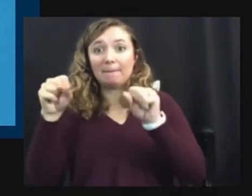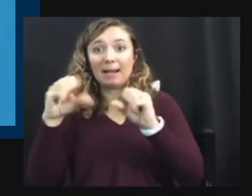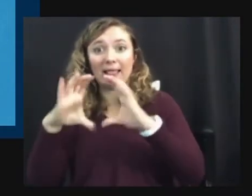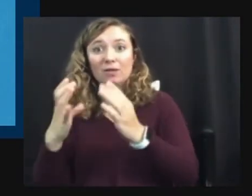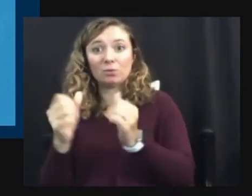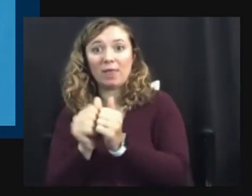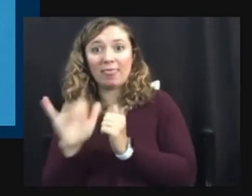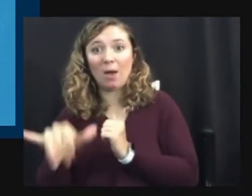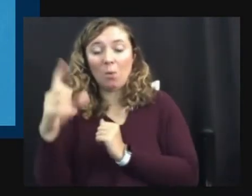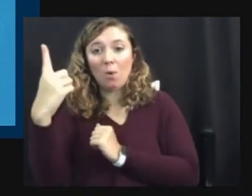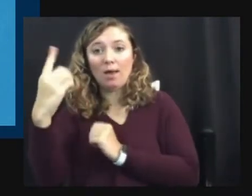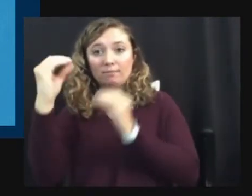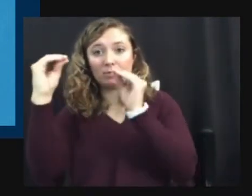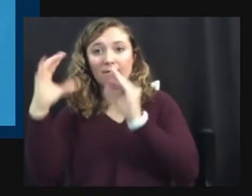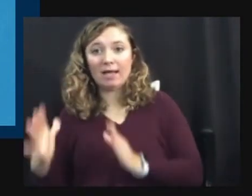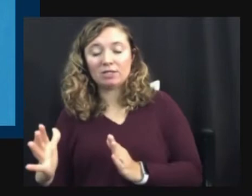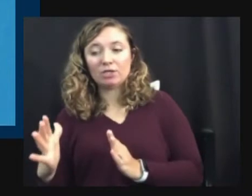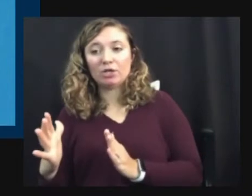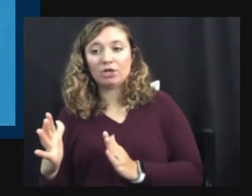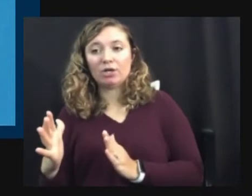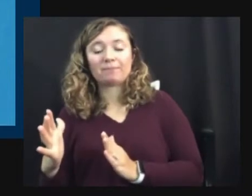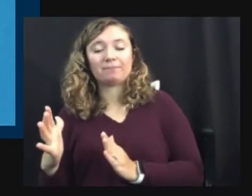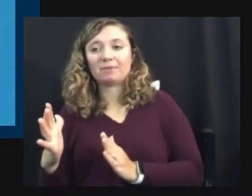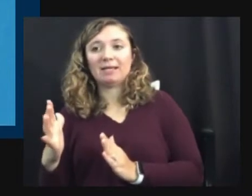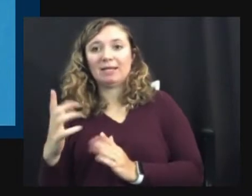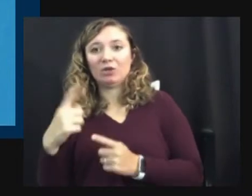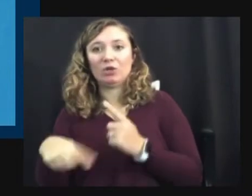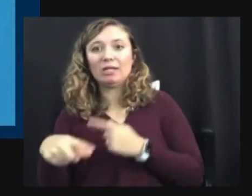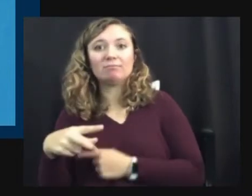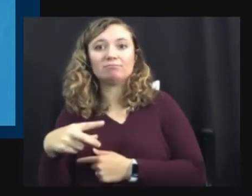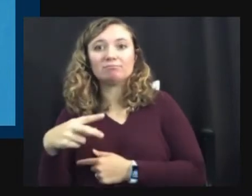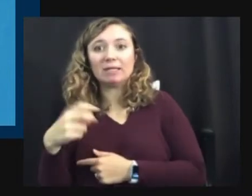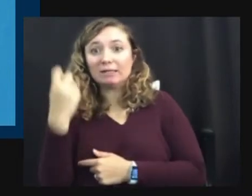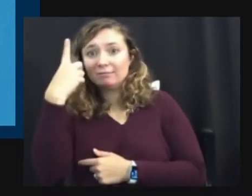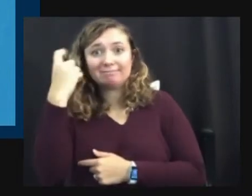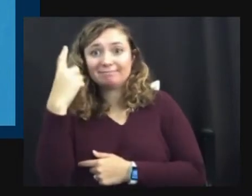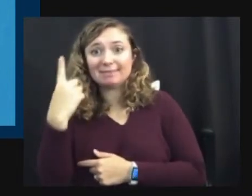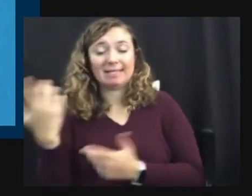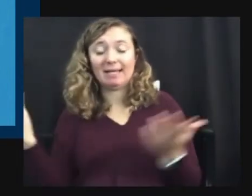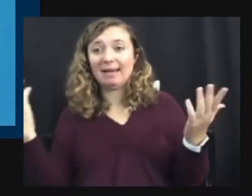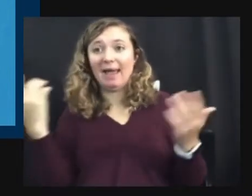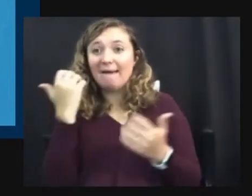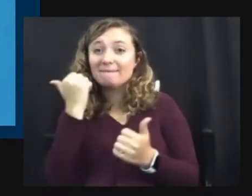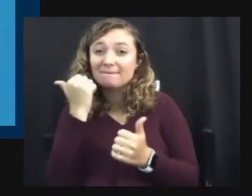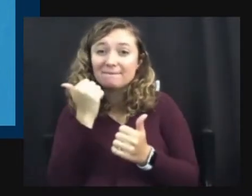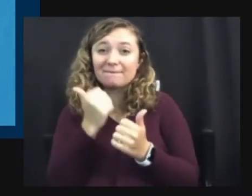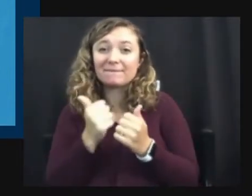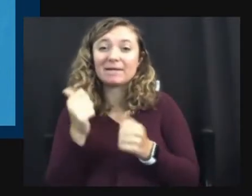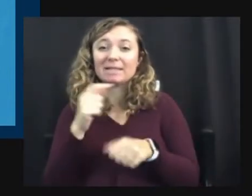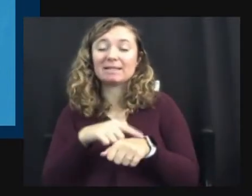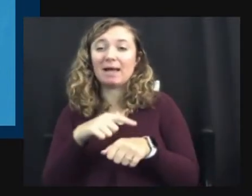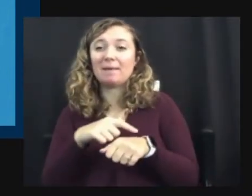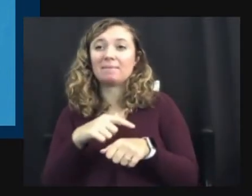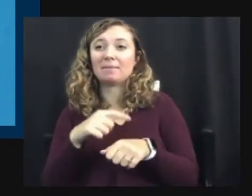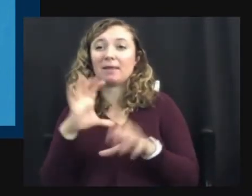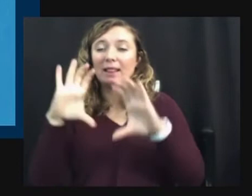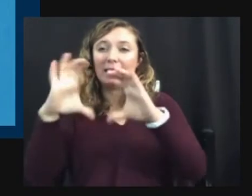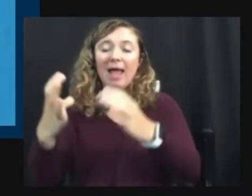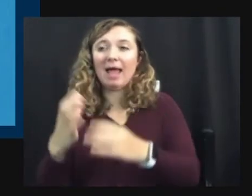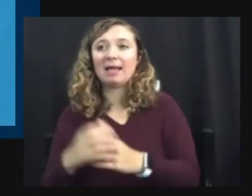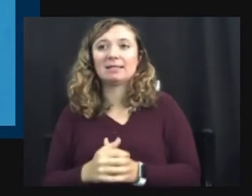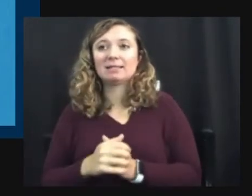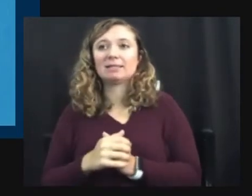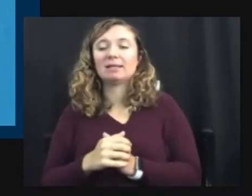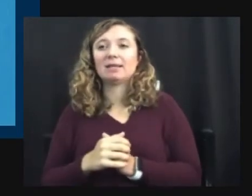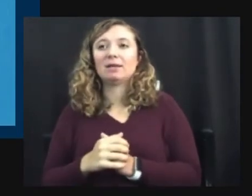ever. At the end of class, I had no idea what anything he said was because he mostly faced the board and he did not have